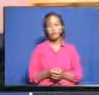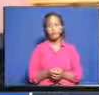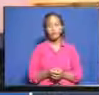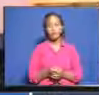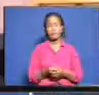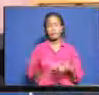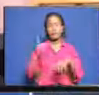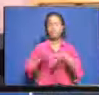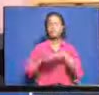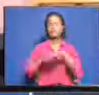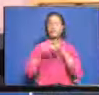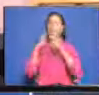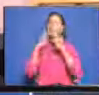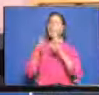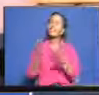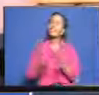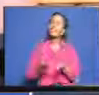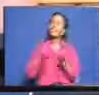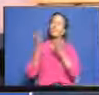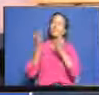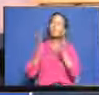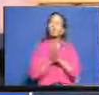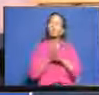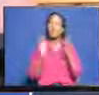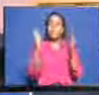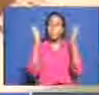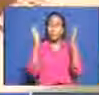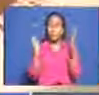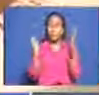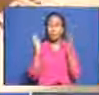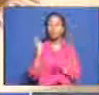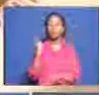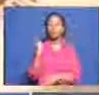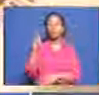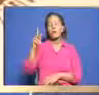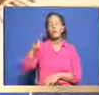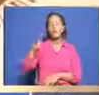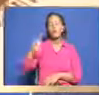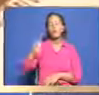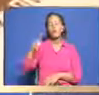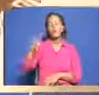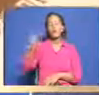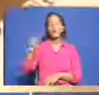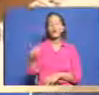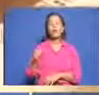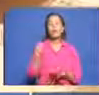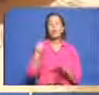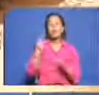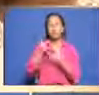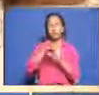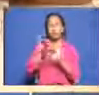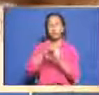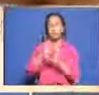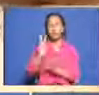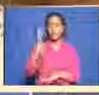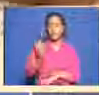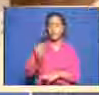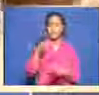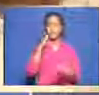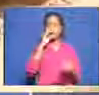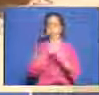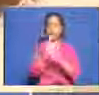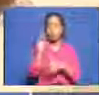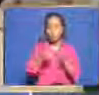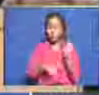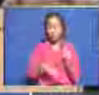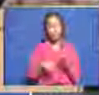During a Thanksgiving ceremony, the People's Empowerment Party Member of Parliament-elect George Koimburi promised to spearhead development